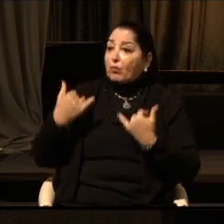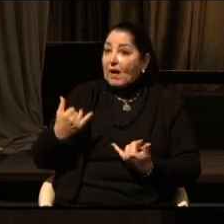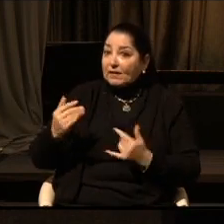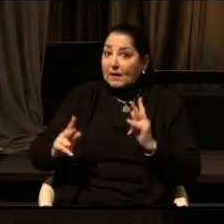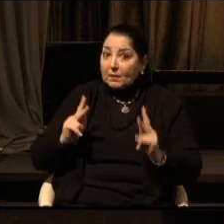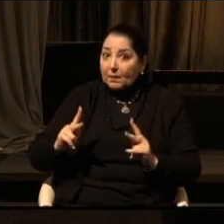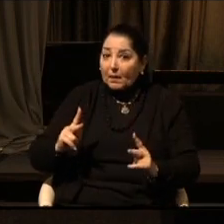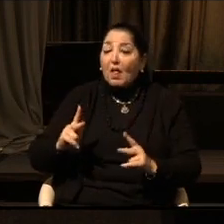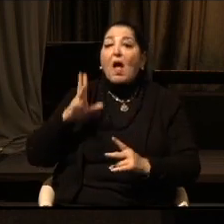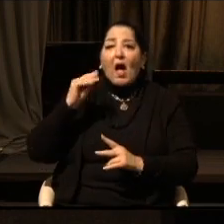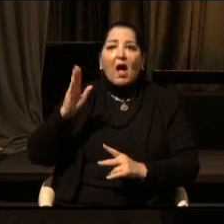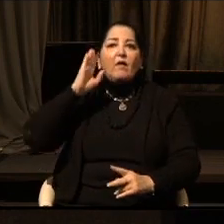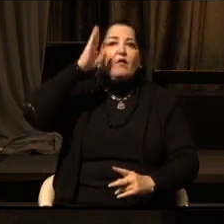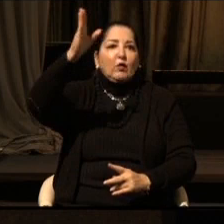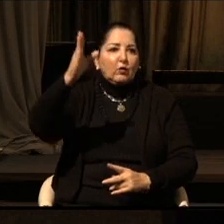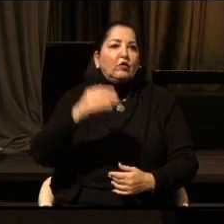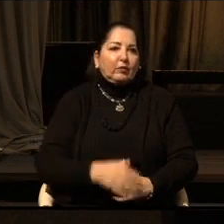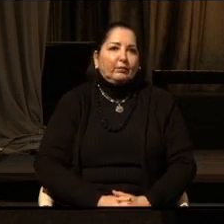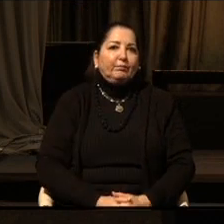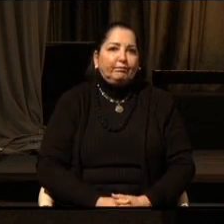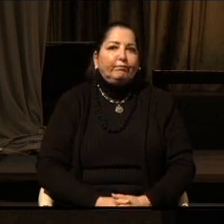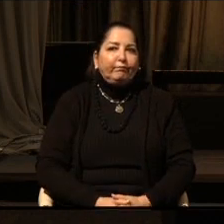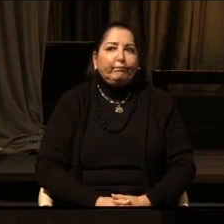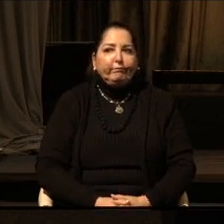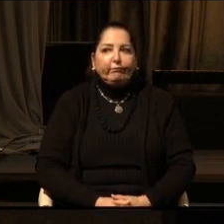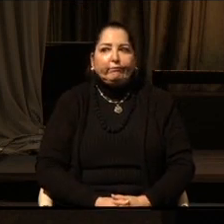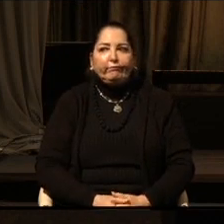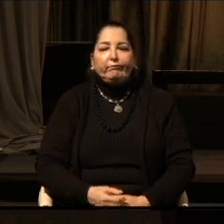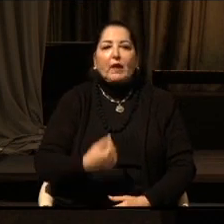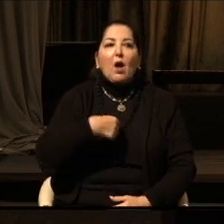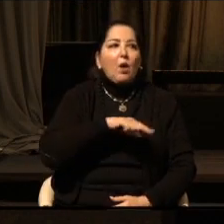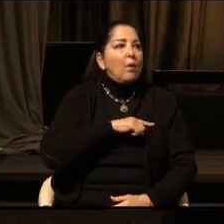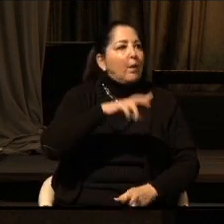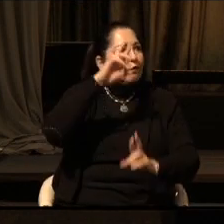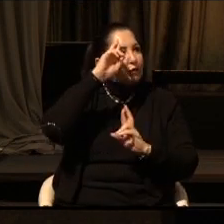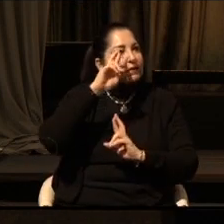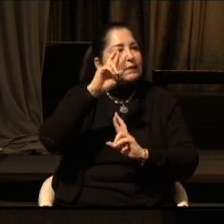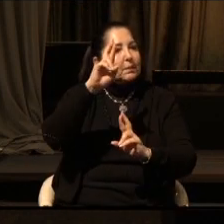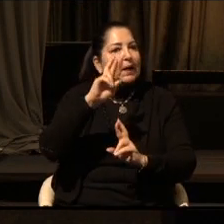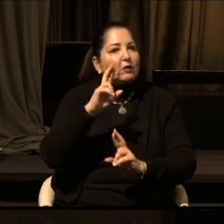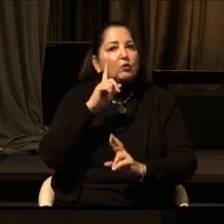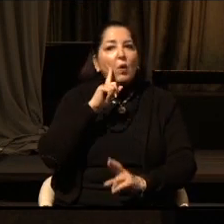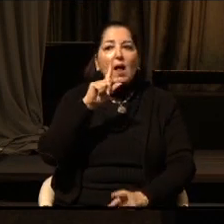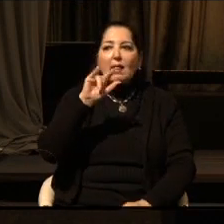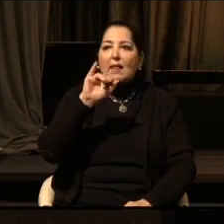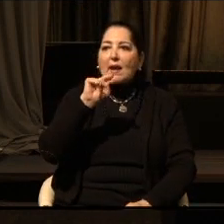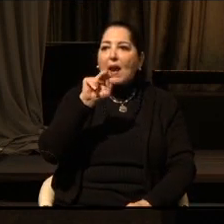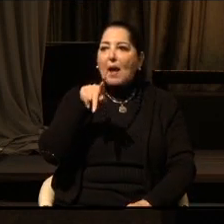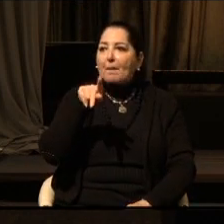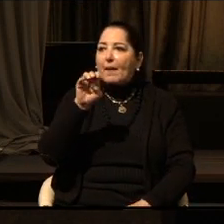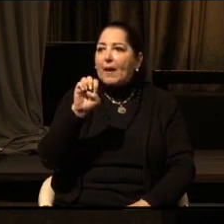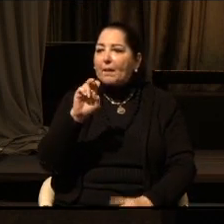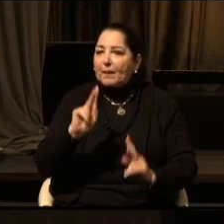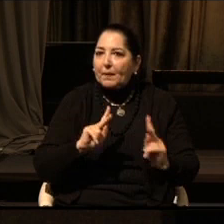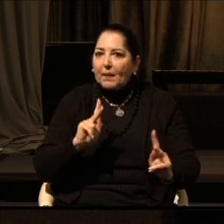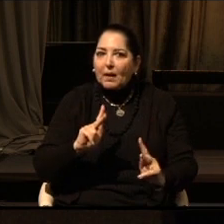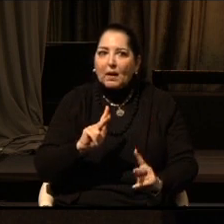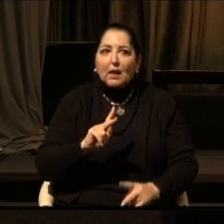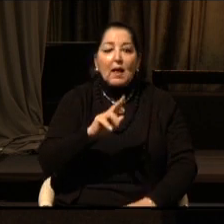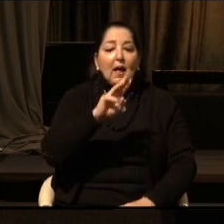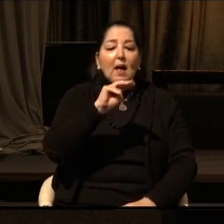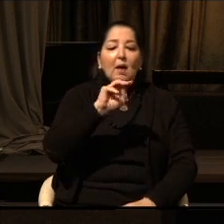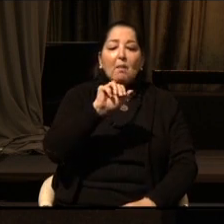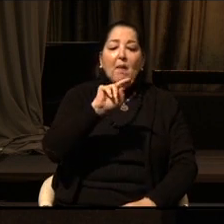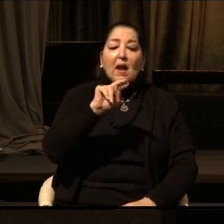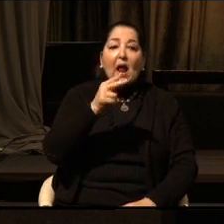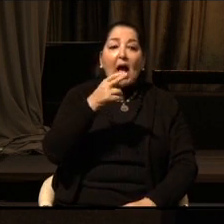and ancestors, I'd like to say. We pay respect to the Lenape people, the Manahattan,